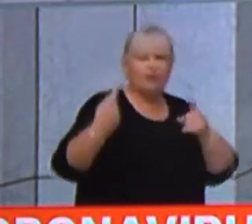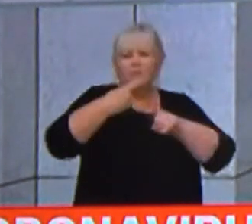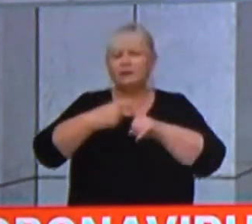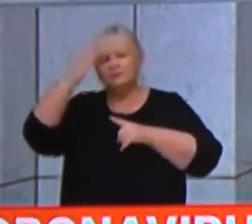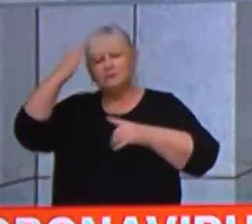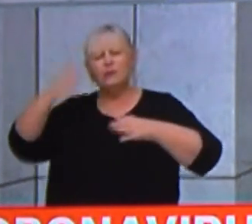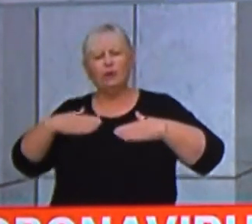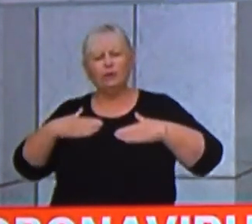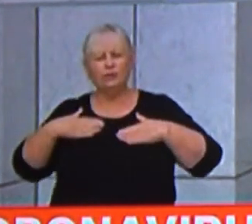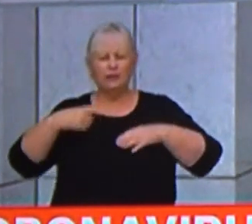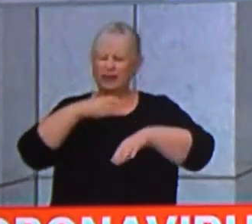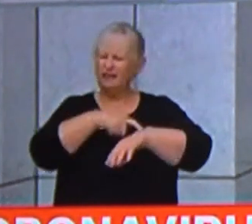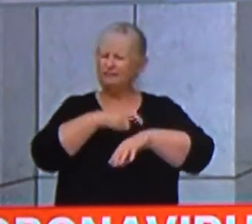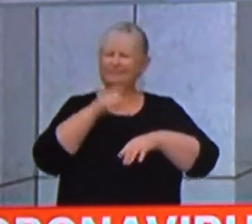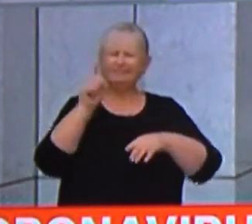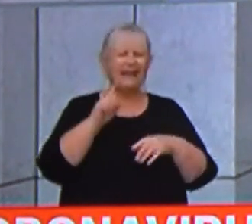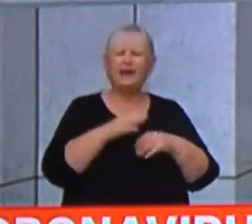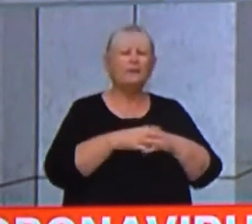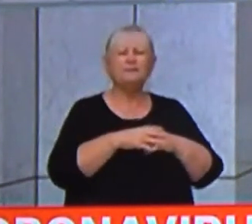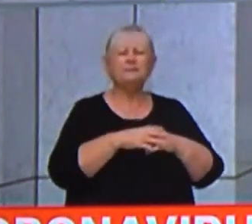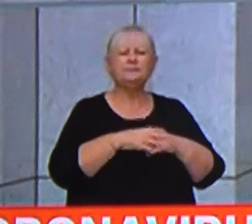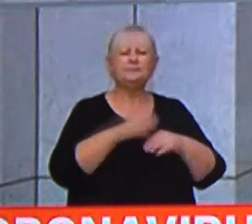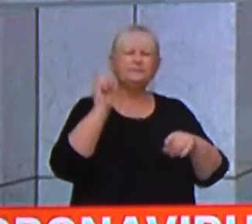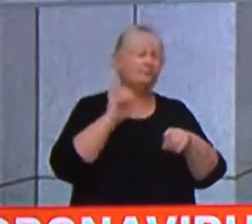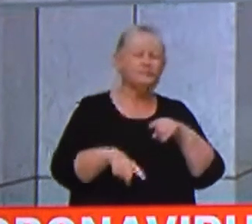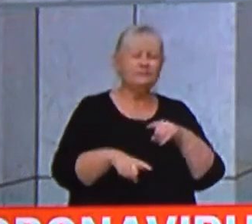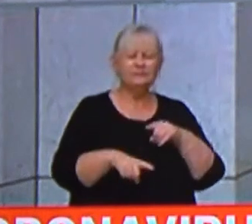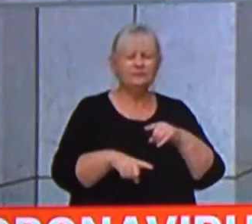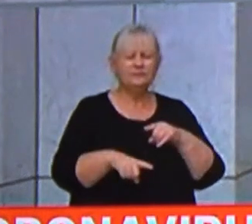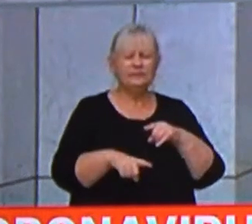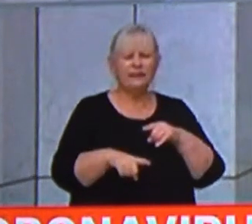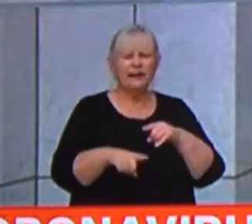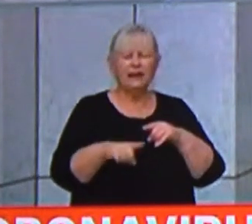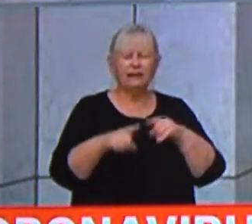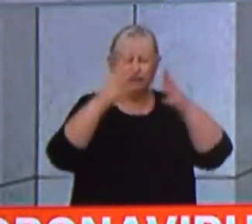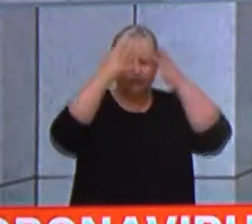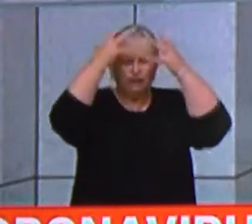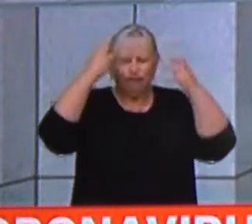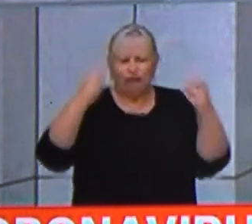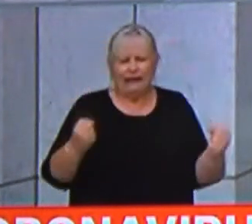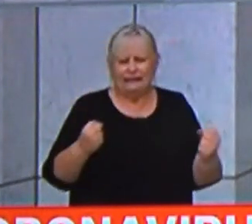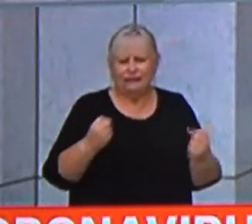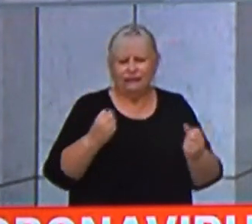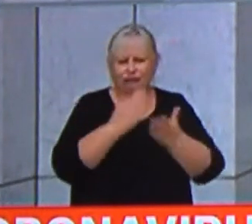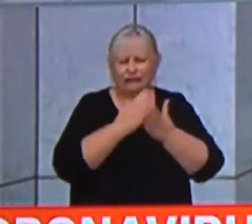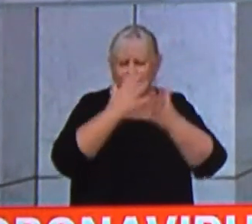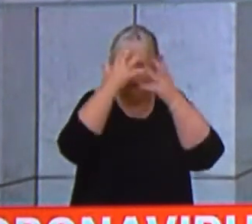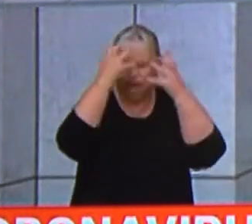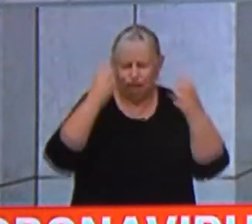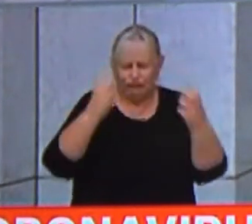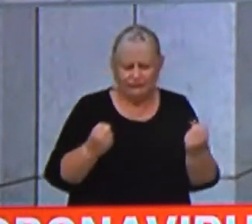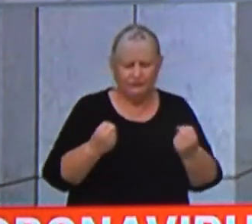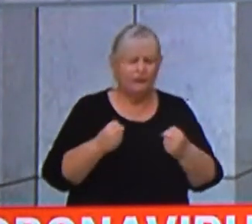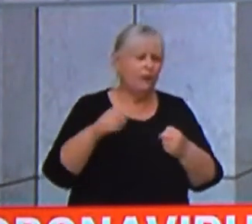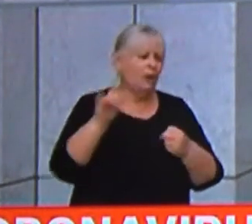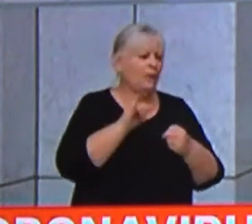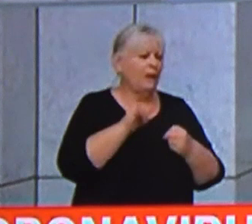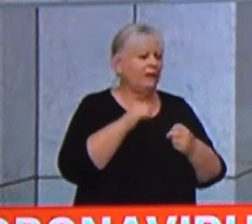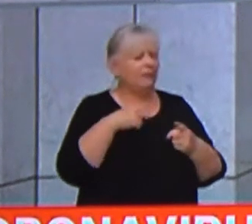was not a stimulus, it was a safety net package. Our second safety net package, that even with the significant ramping up